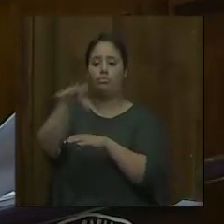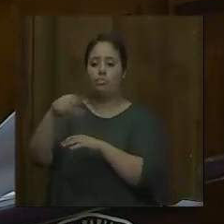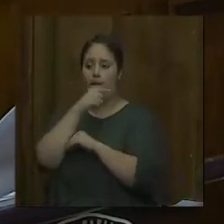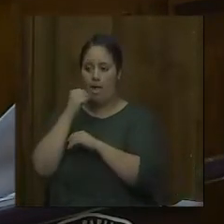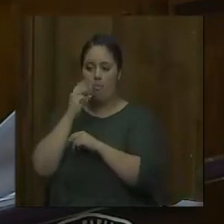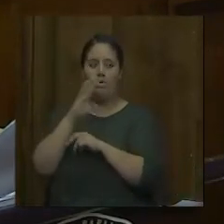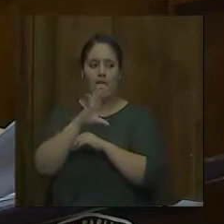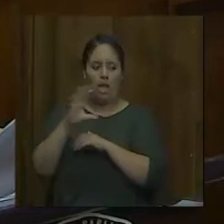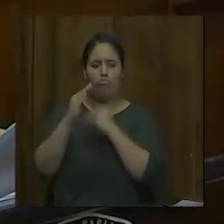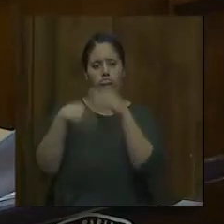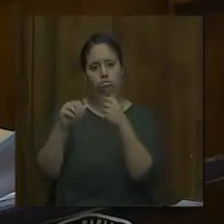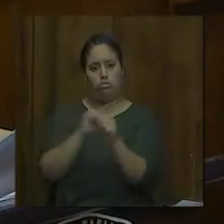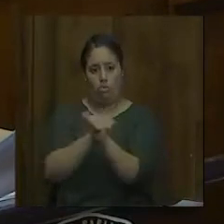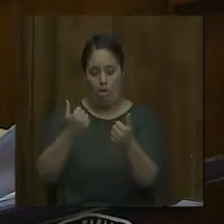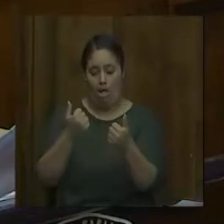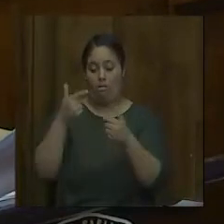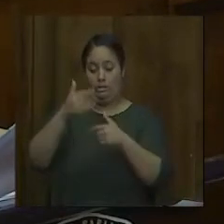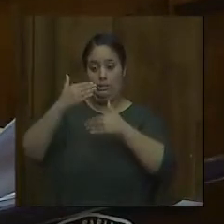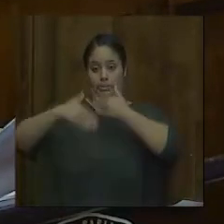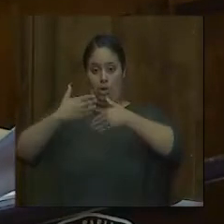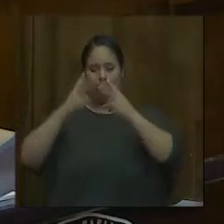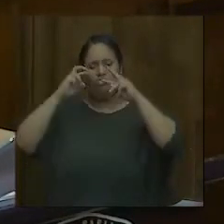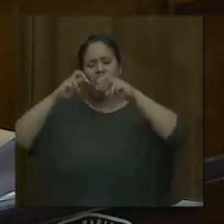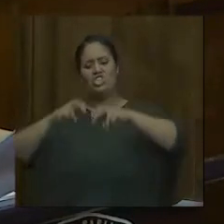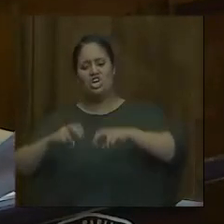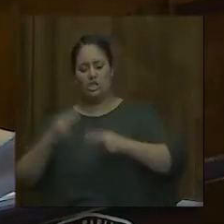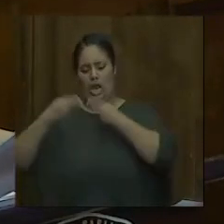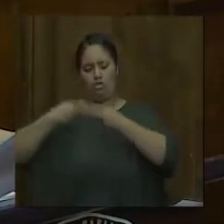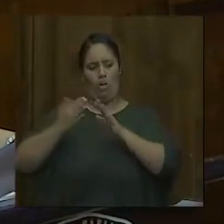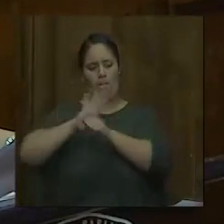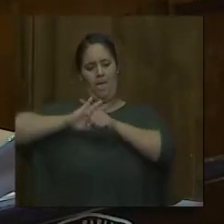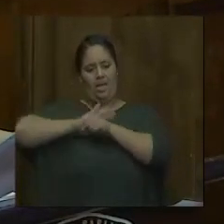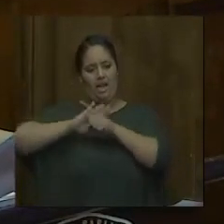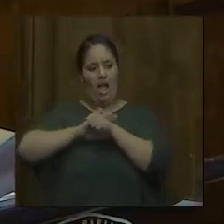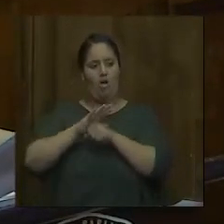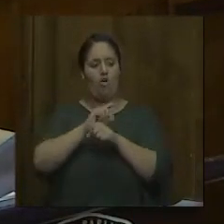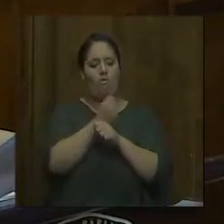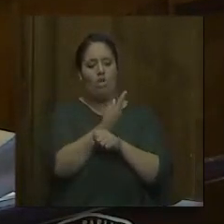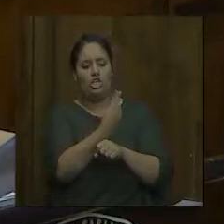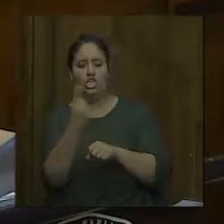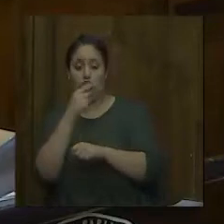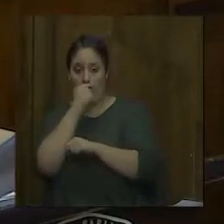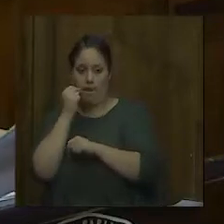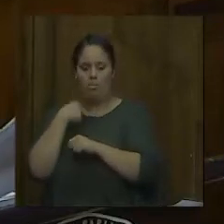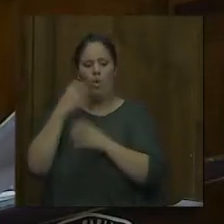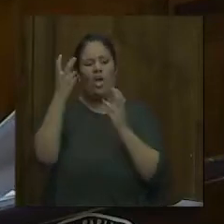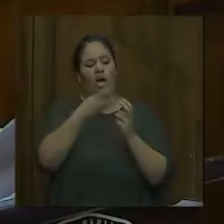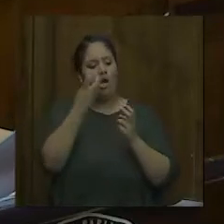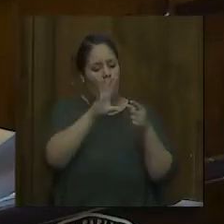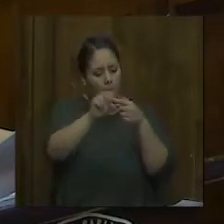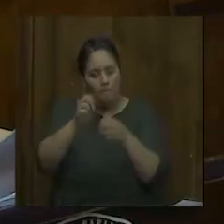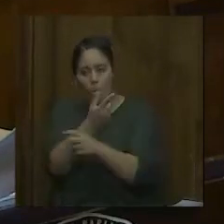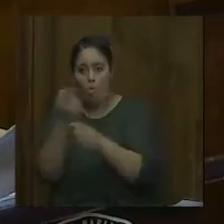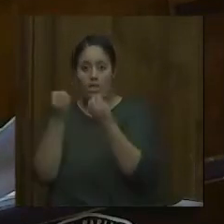progressing well. This process involves researching the historical background of every name, capturing the information,